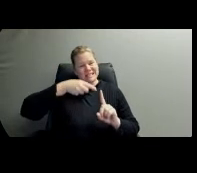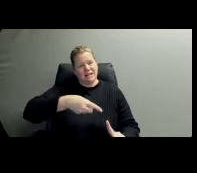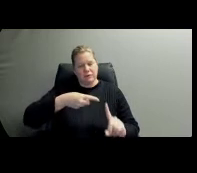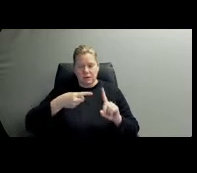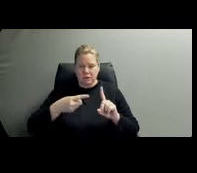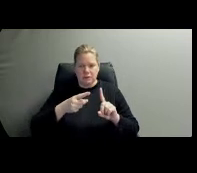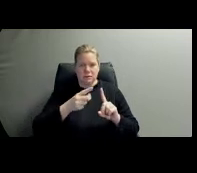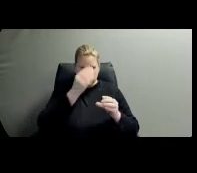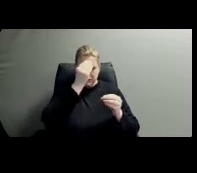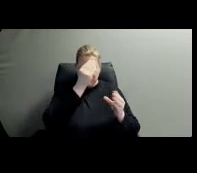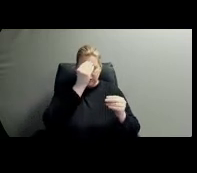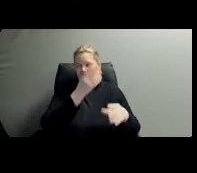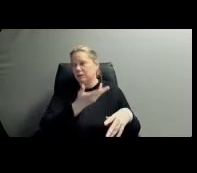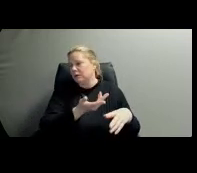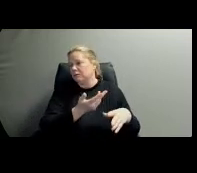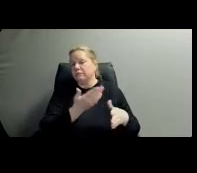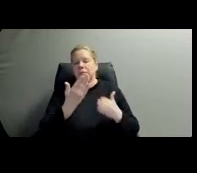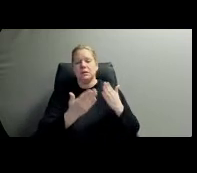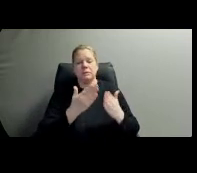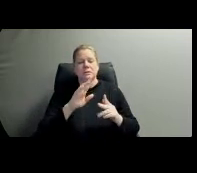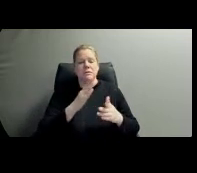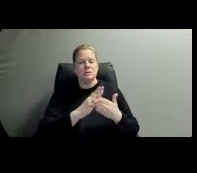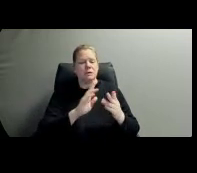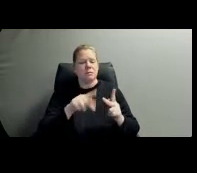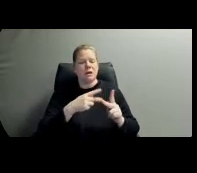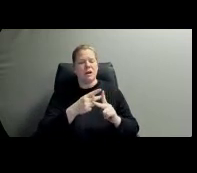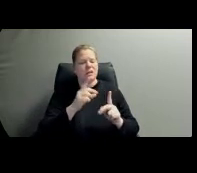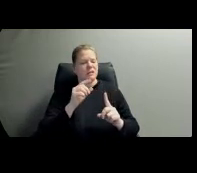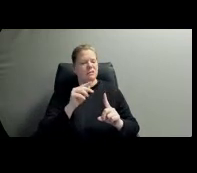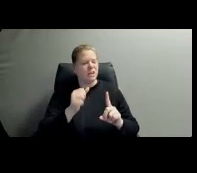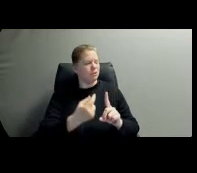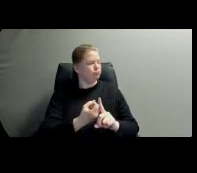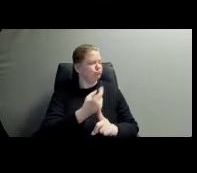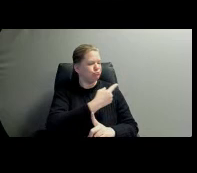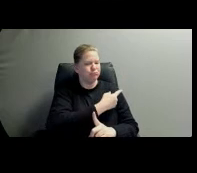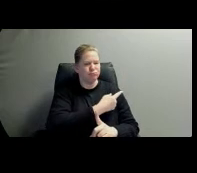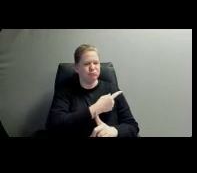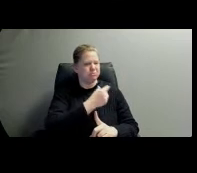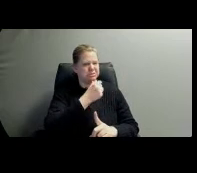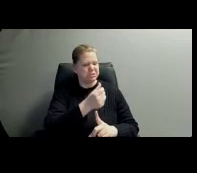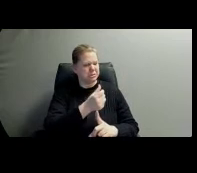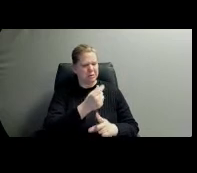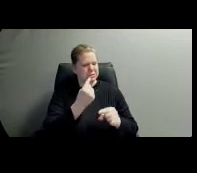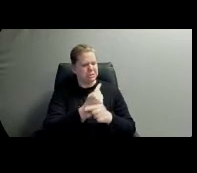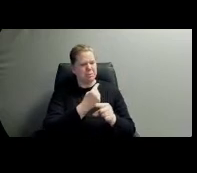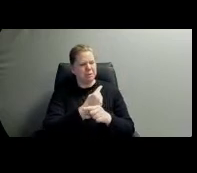anomaly kind of data point, or like something which is not fitting into the similar distribution to the rest of the data points,